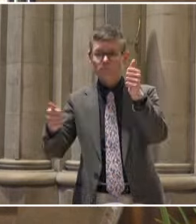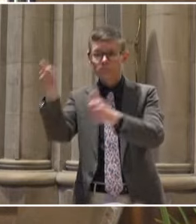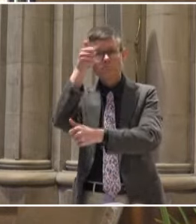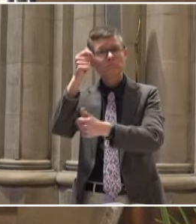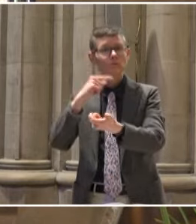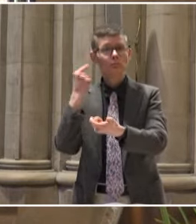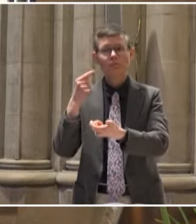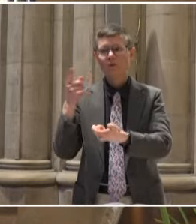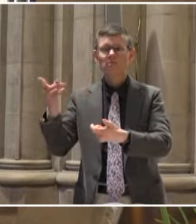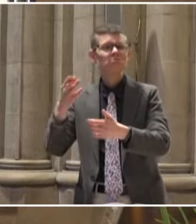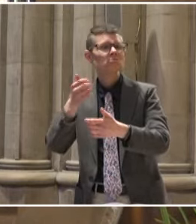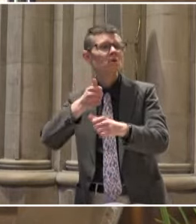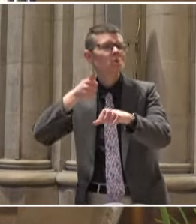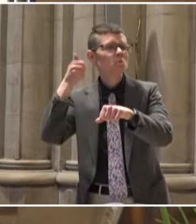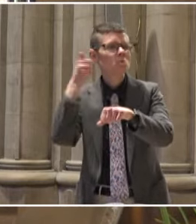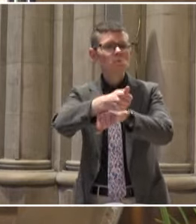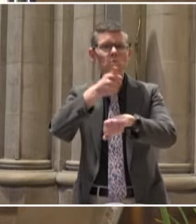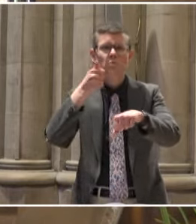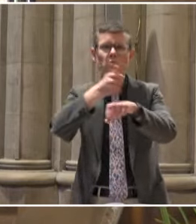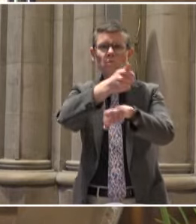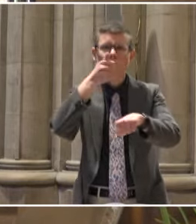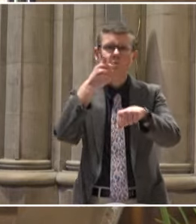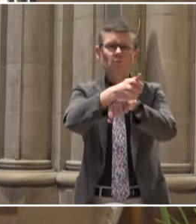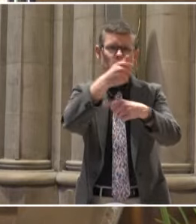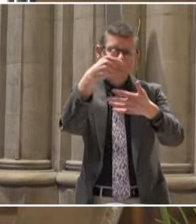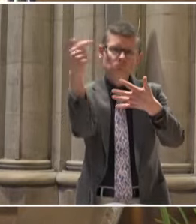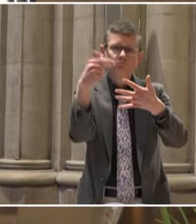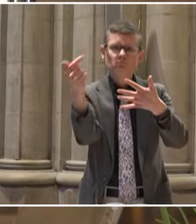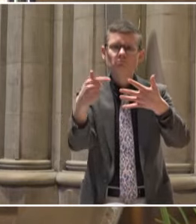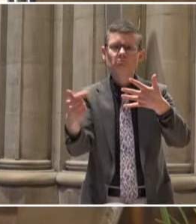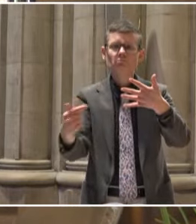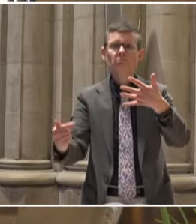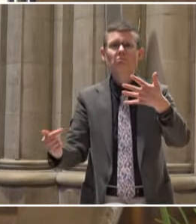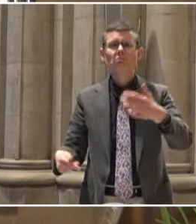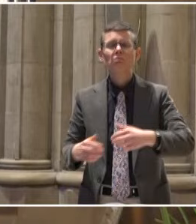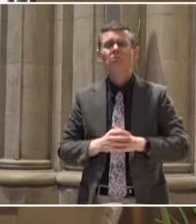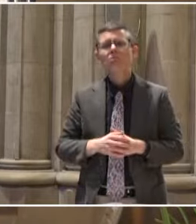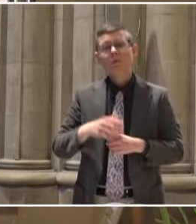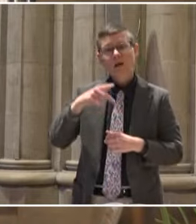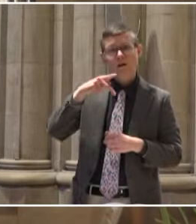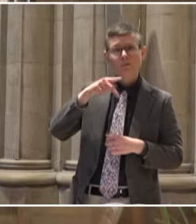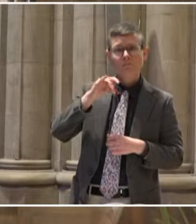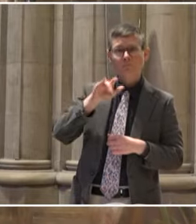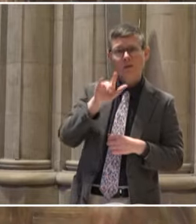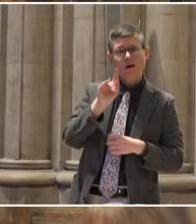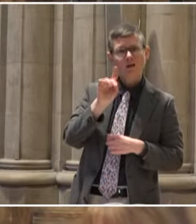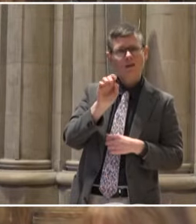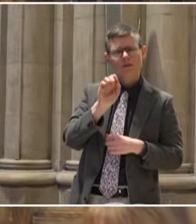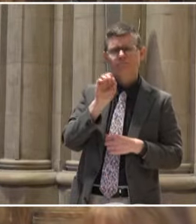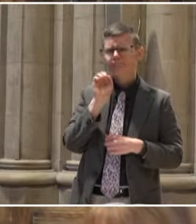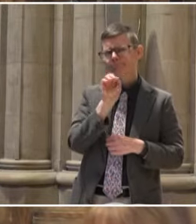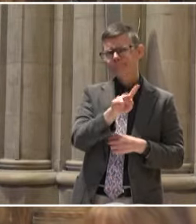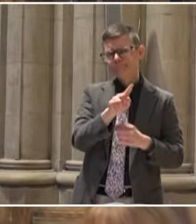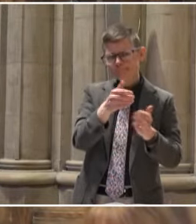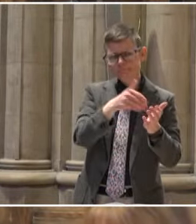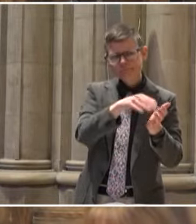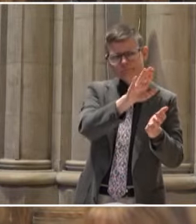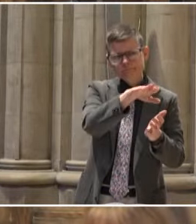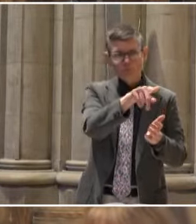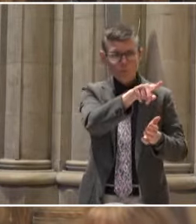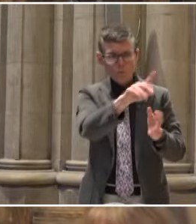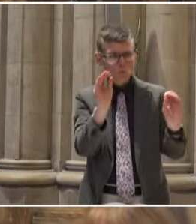accused Jesus of many things. Pilate asked him again. Have you no